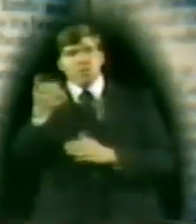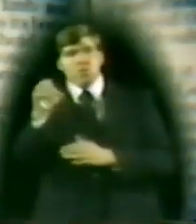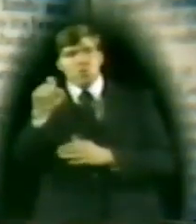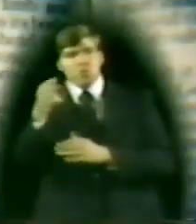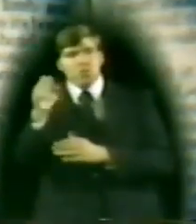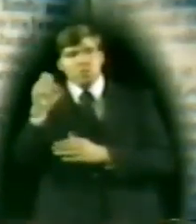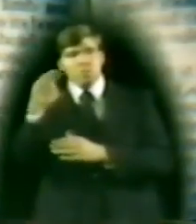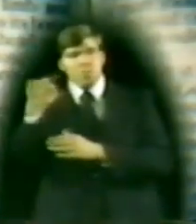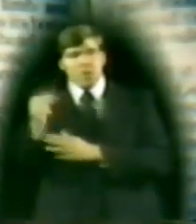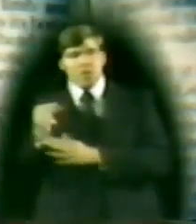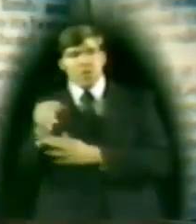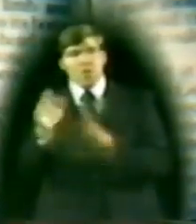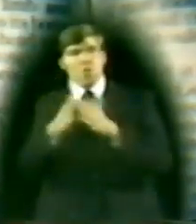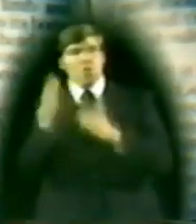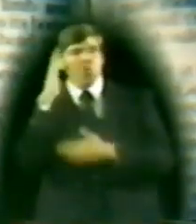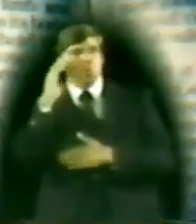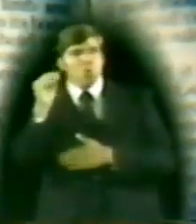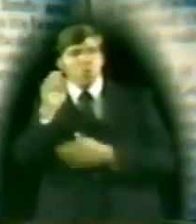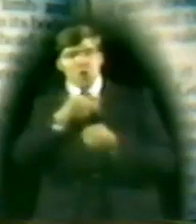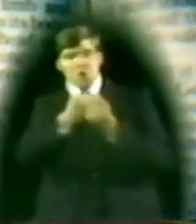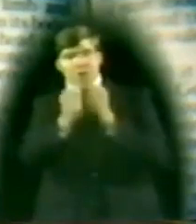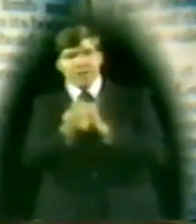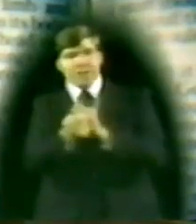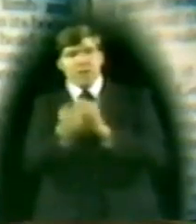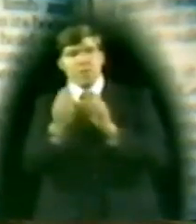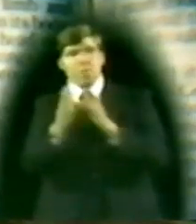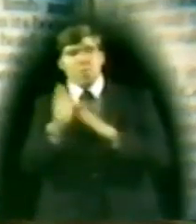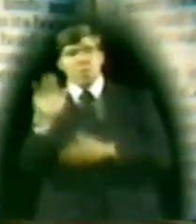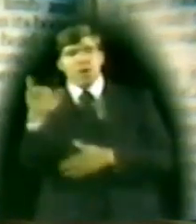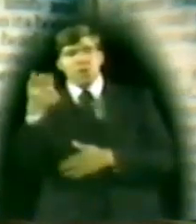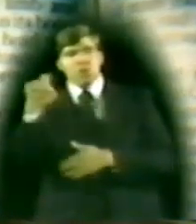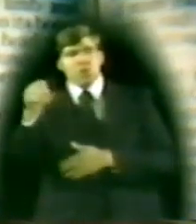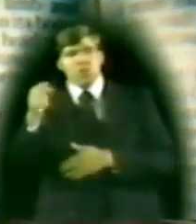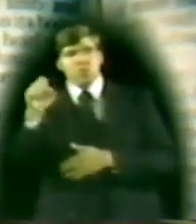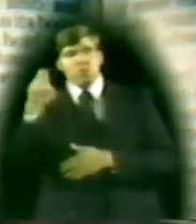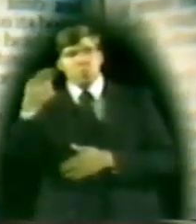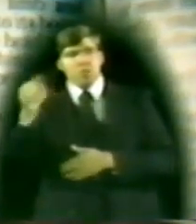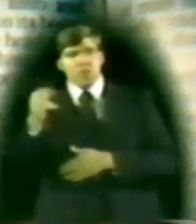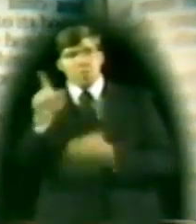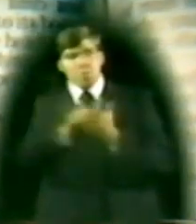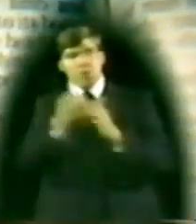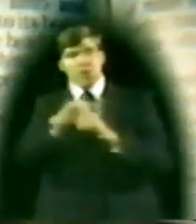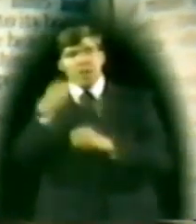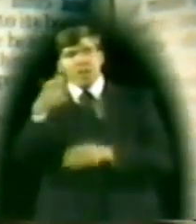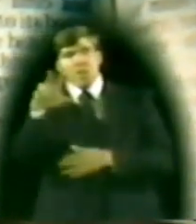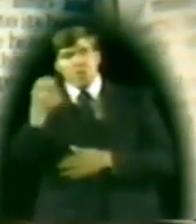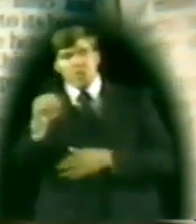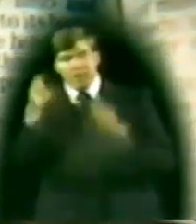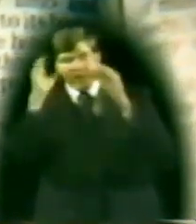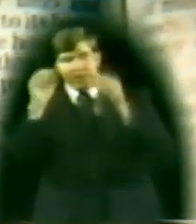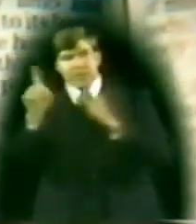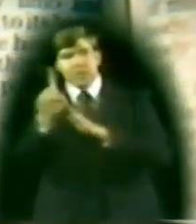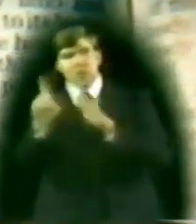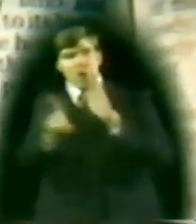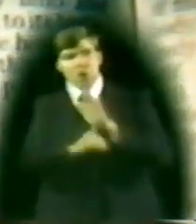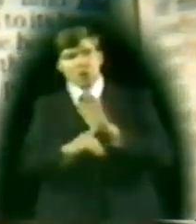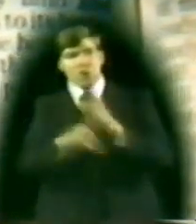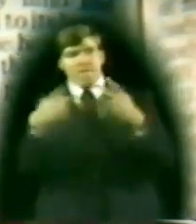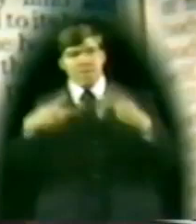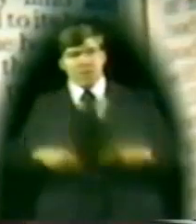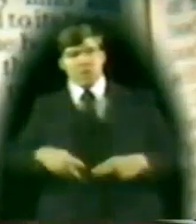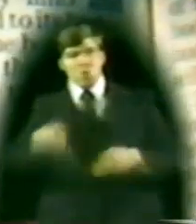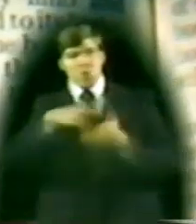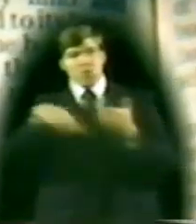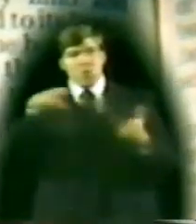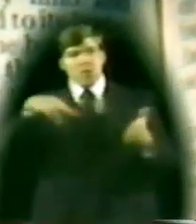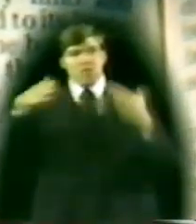The Book of Mormon, translated by Joseph Smith and printed in 1830, teaches the doctrine of physical resurrection of the